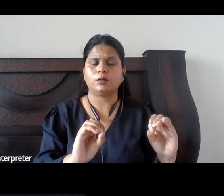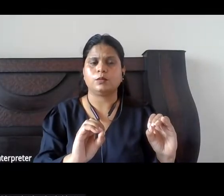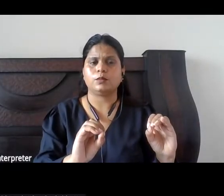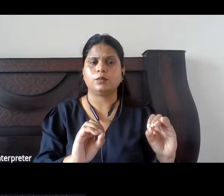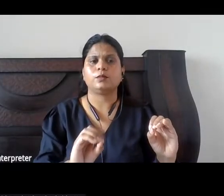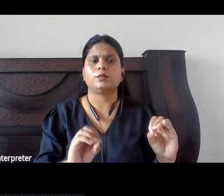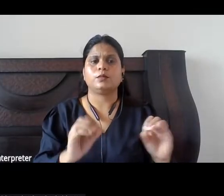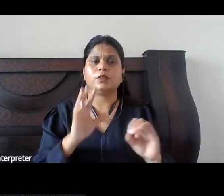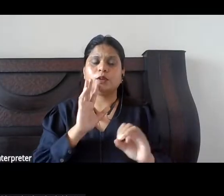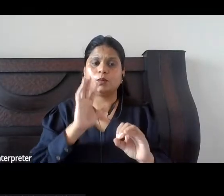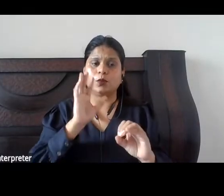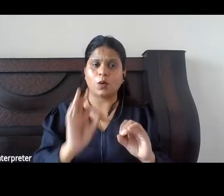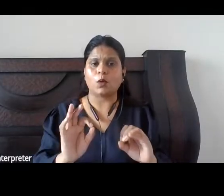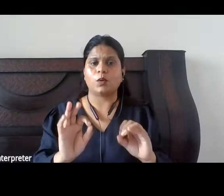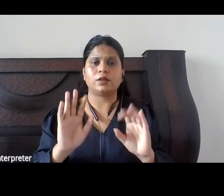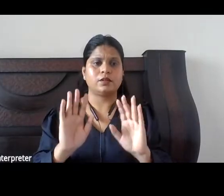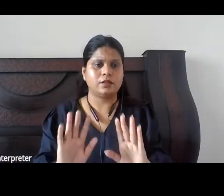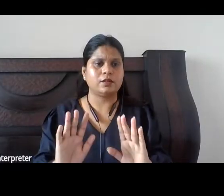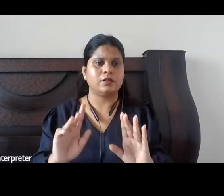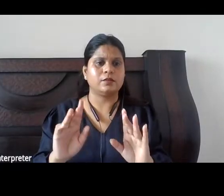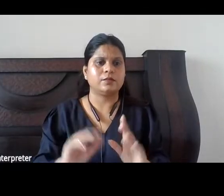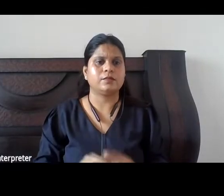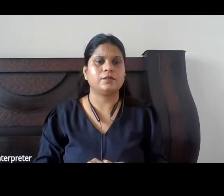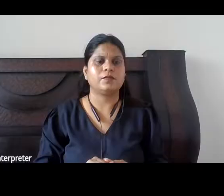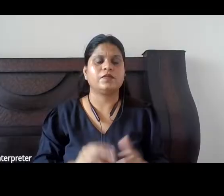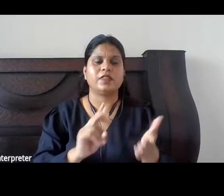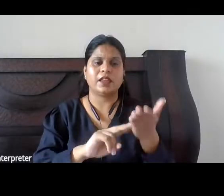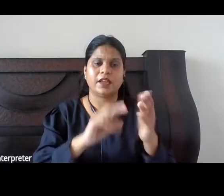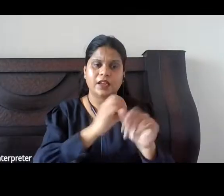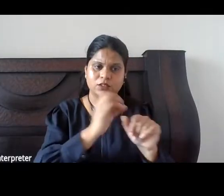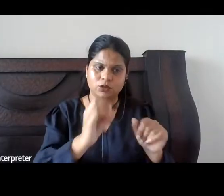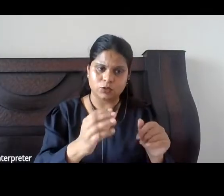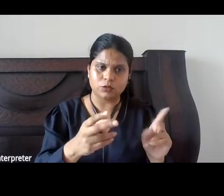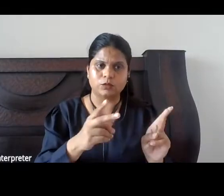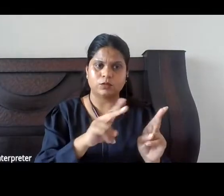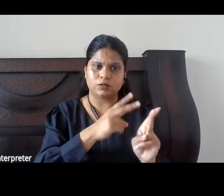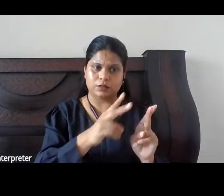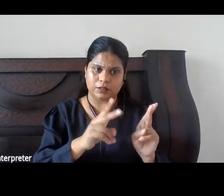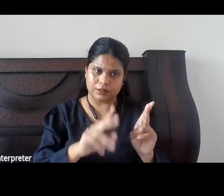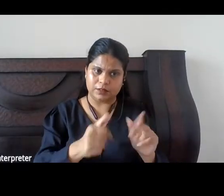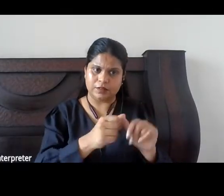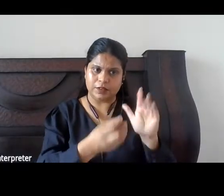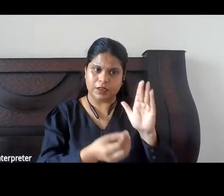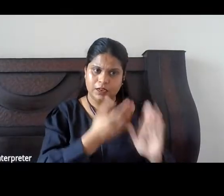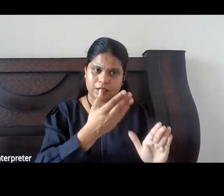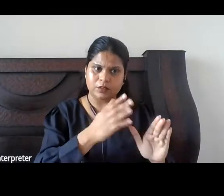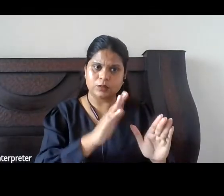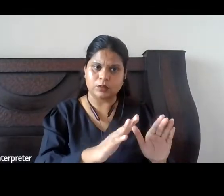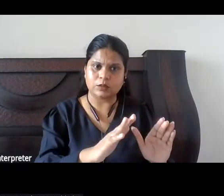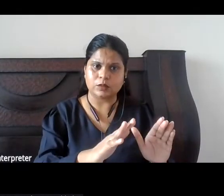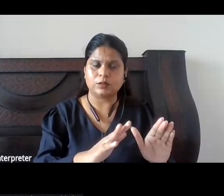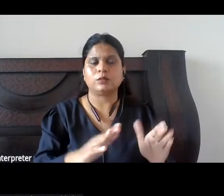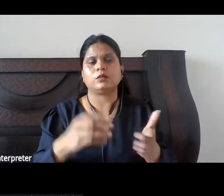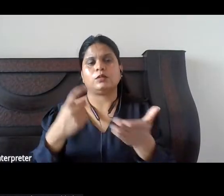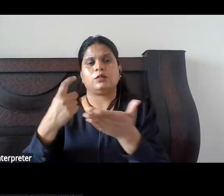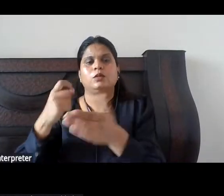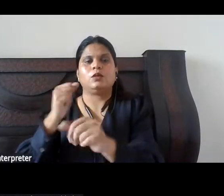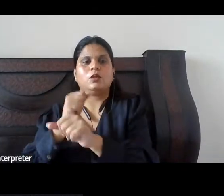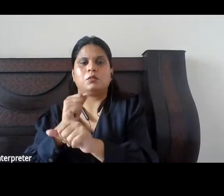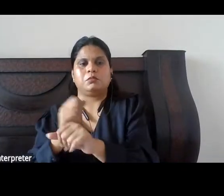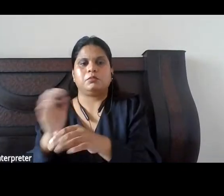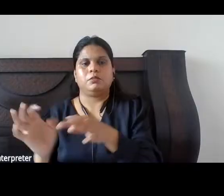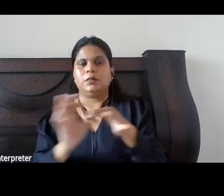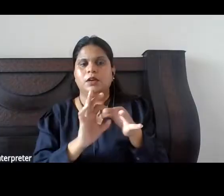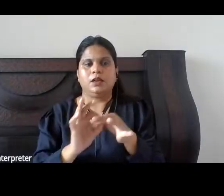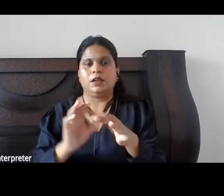community. And the decades of work that NGOs have, they have a good rapport with the government, enumerators, and